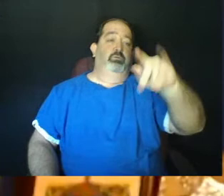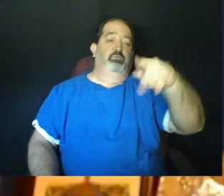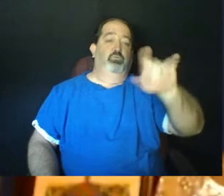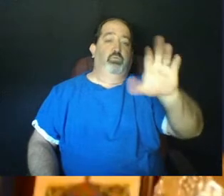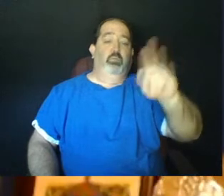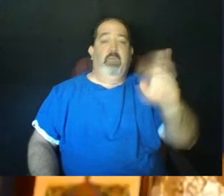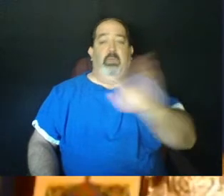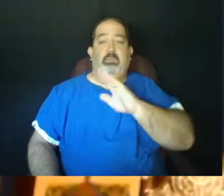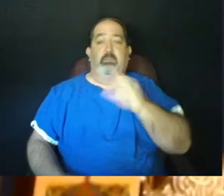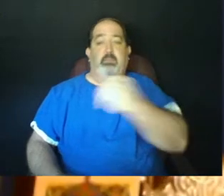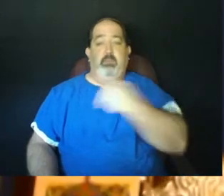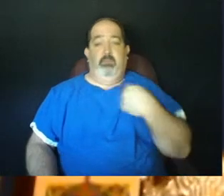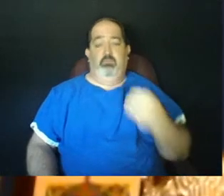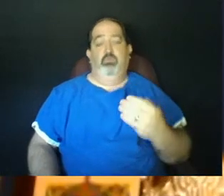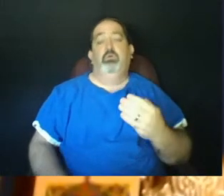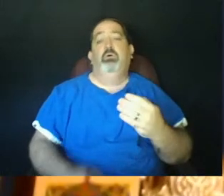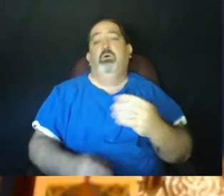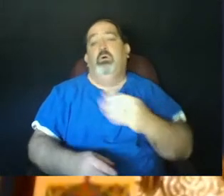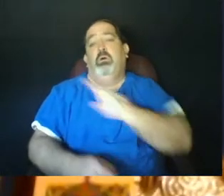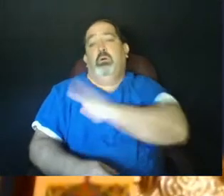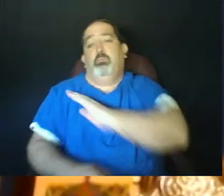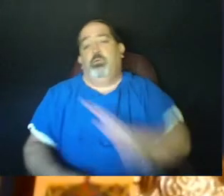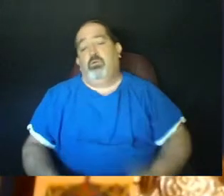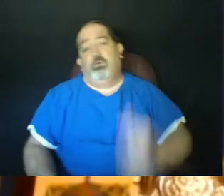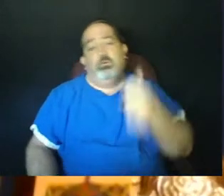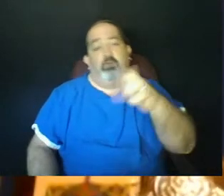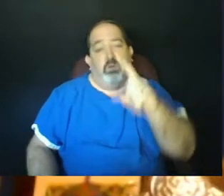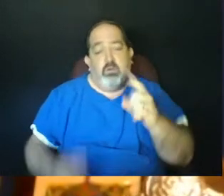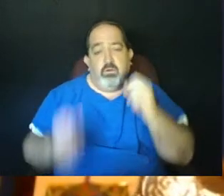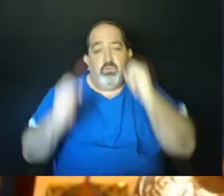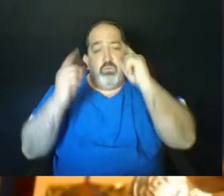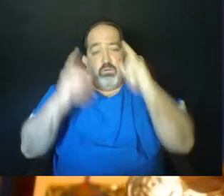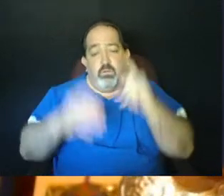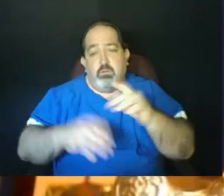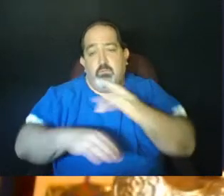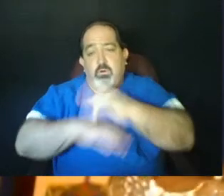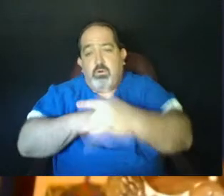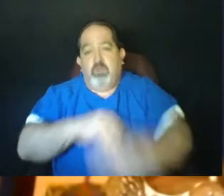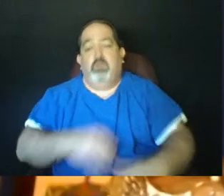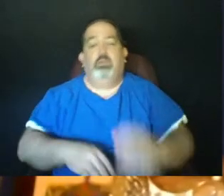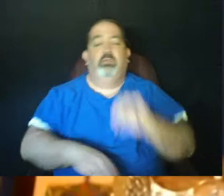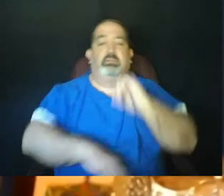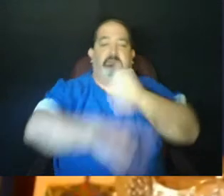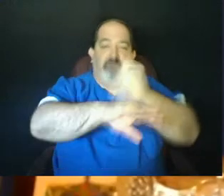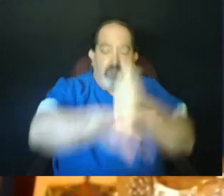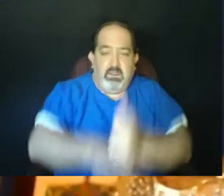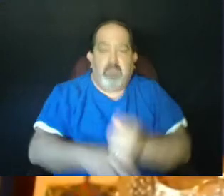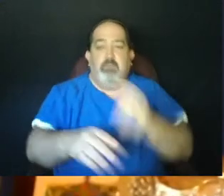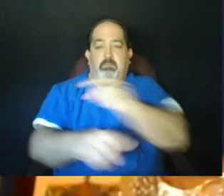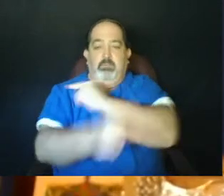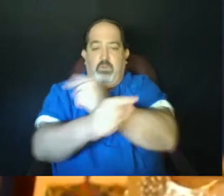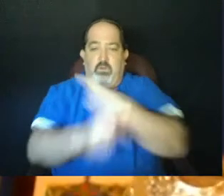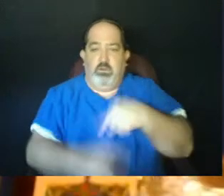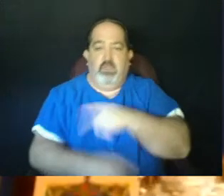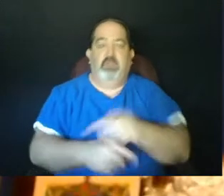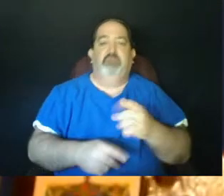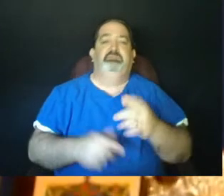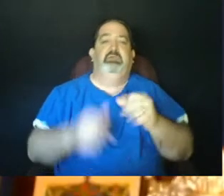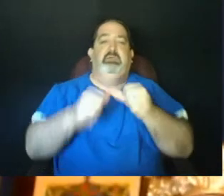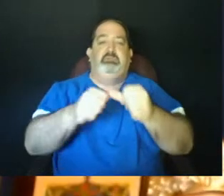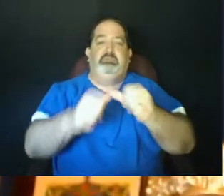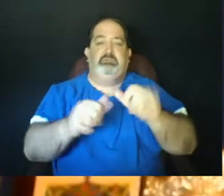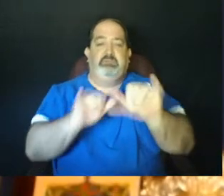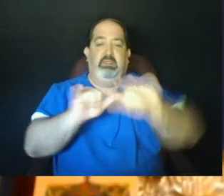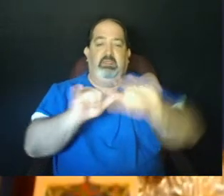member of the Baronial Guard, she has risen early to help with setup, guarded us, and stayed late to assist with the dreaded breaking down of